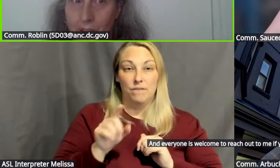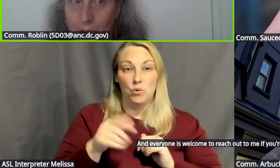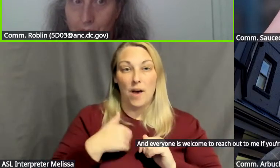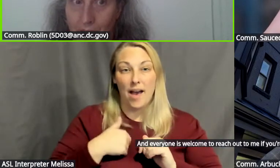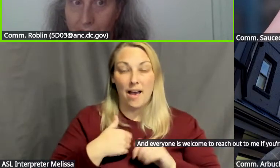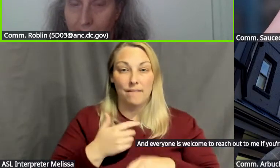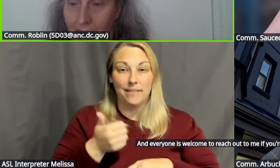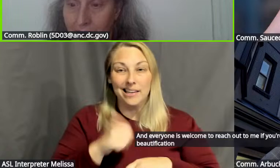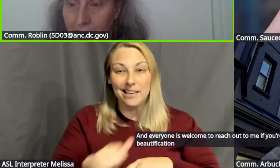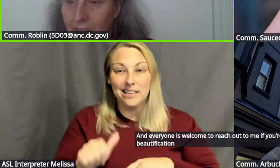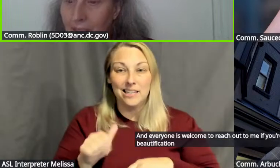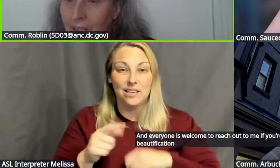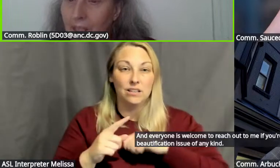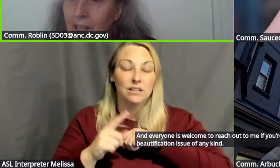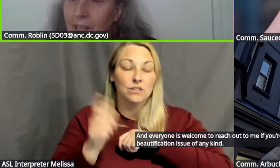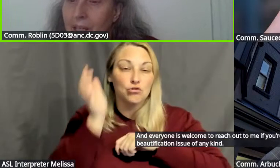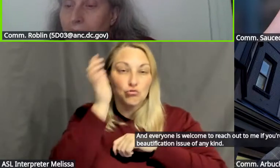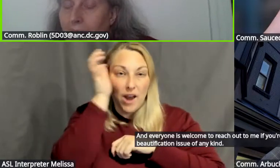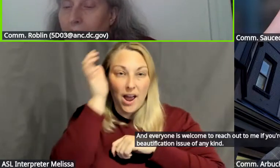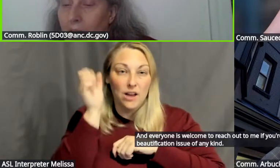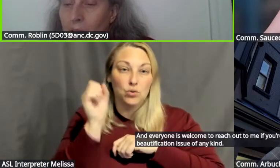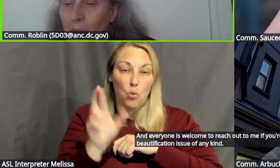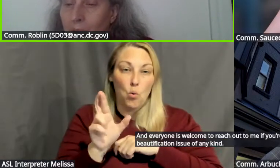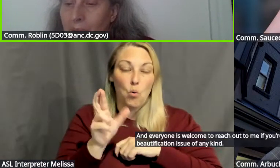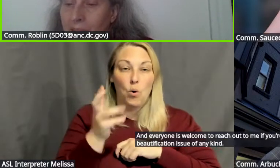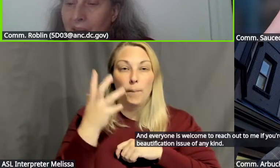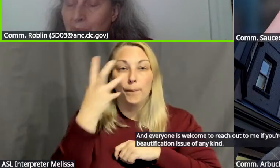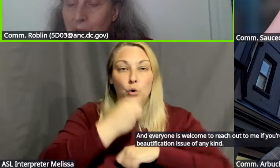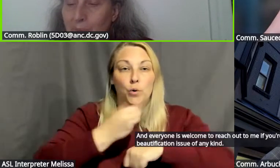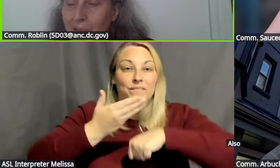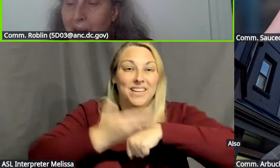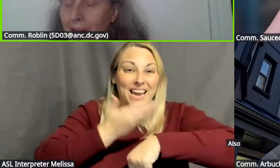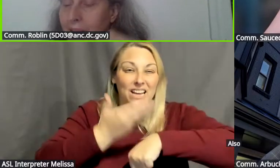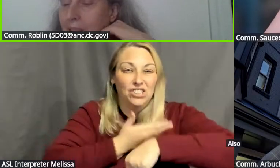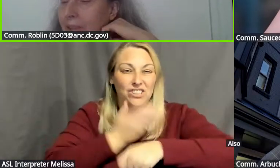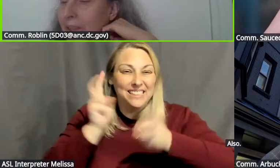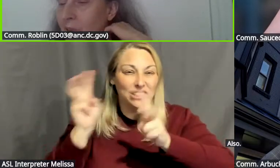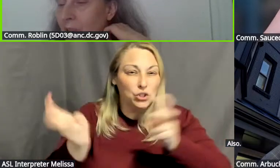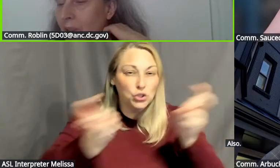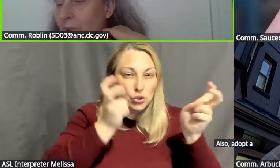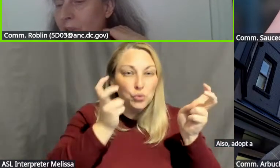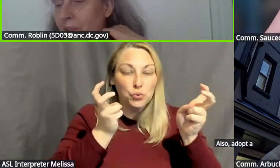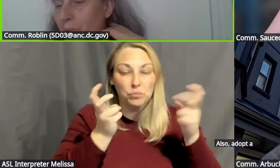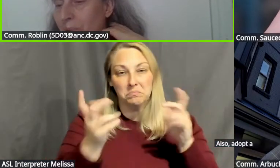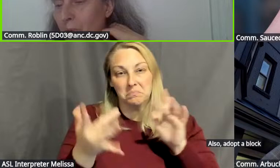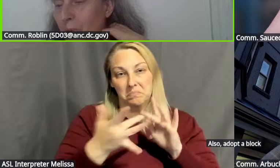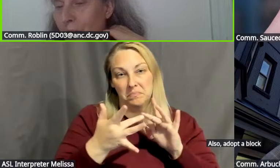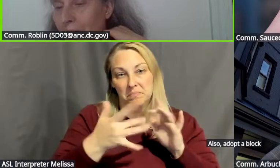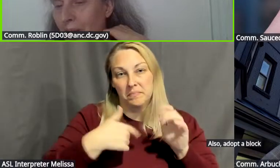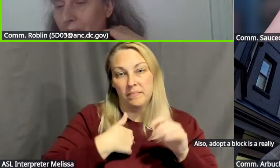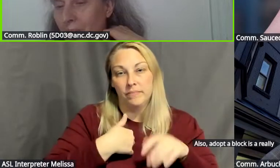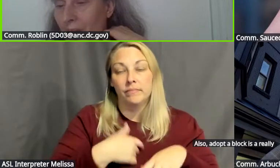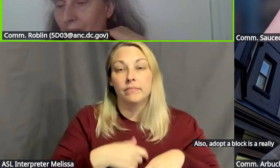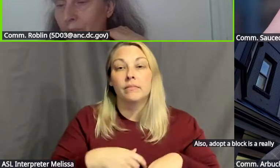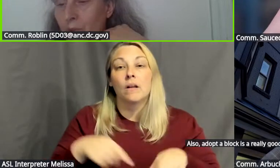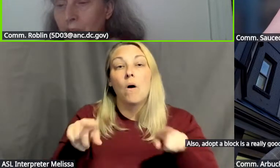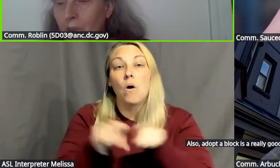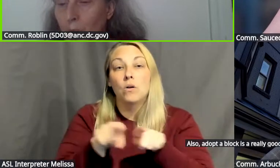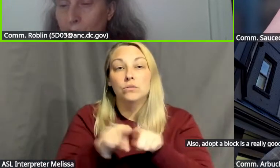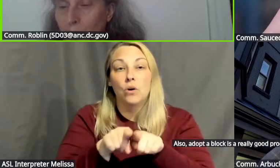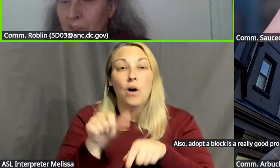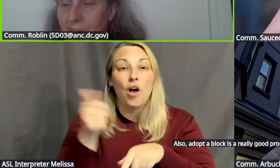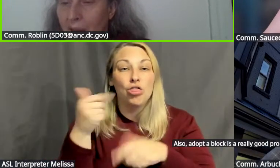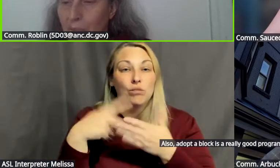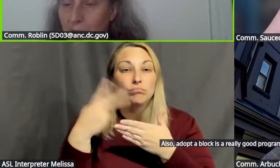issue of any kind. Also, Adopt a Block is a really good program. You can go